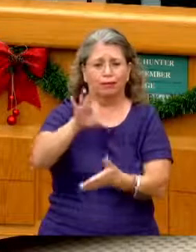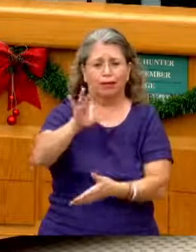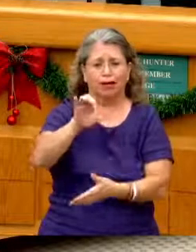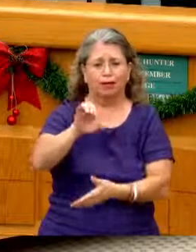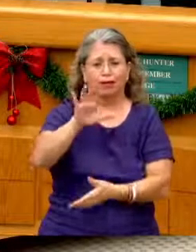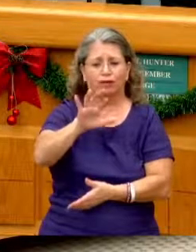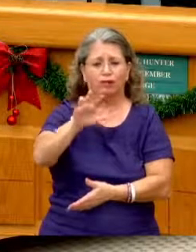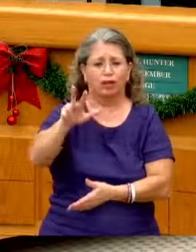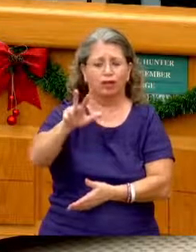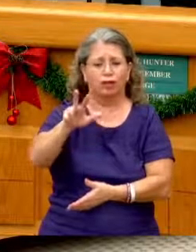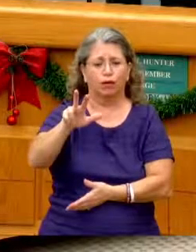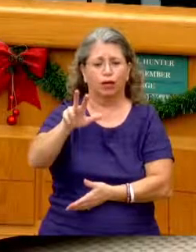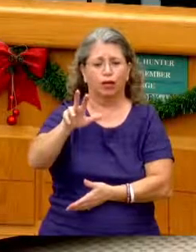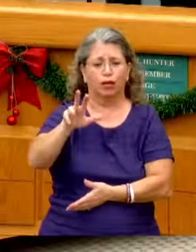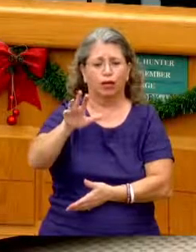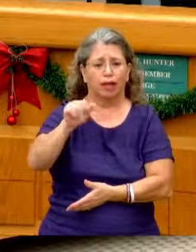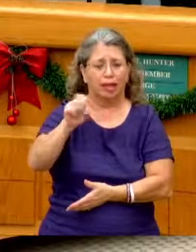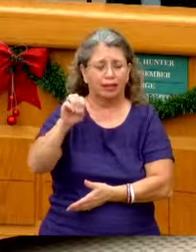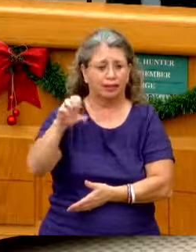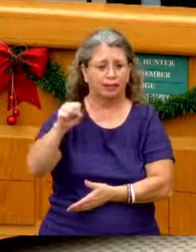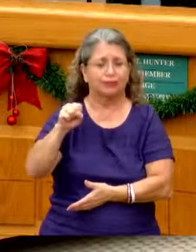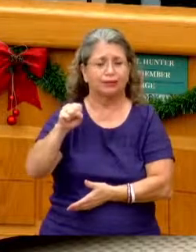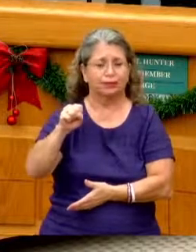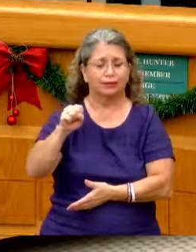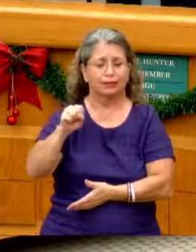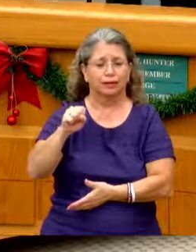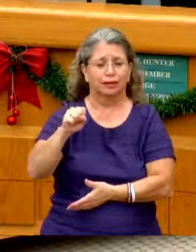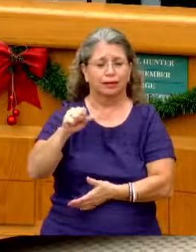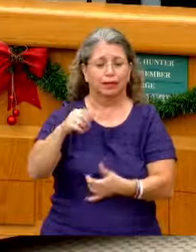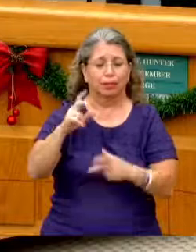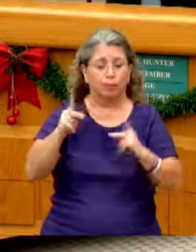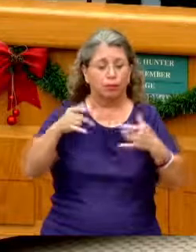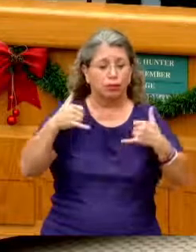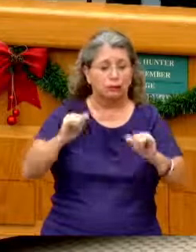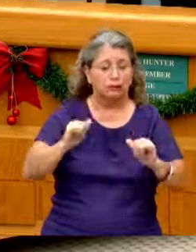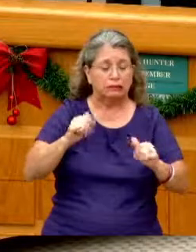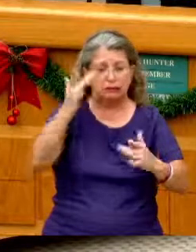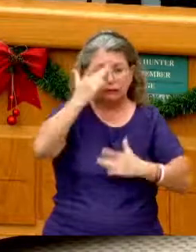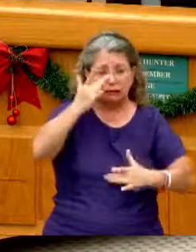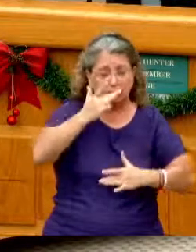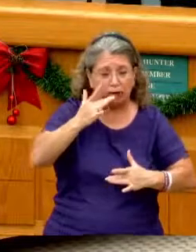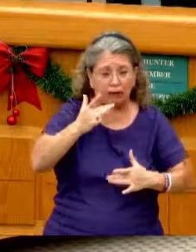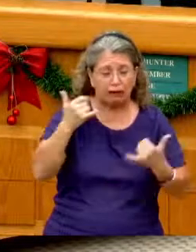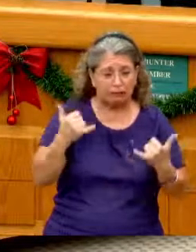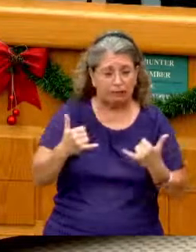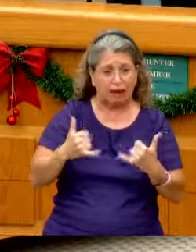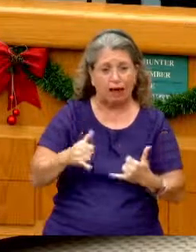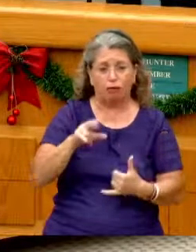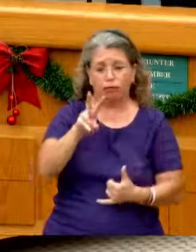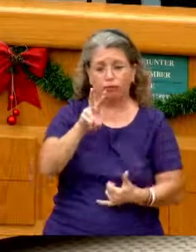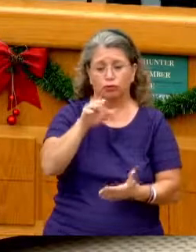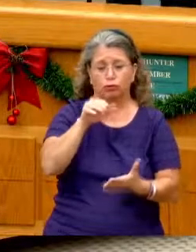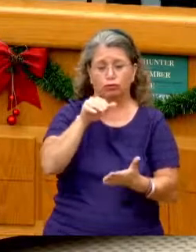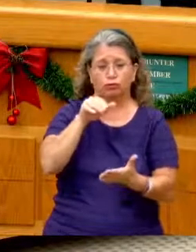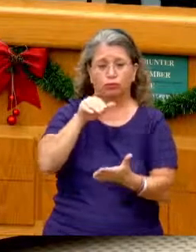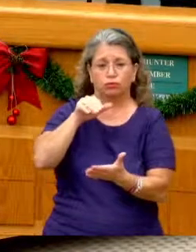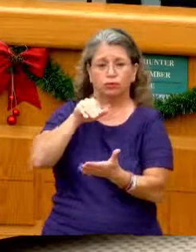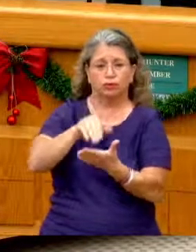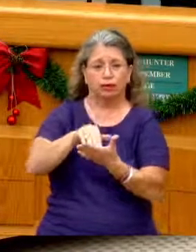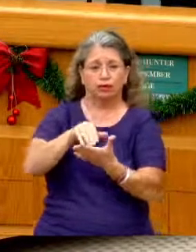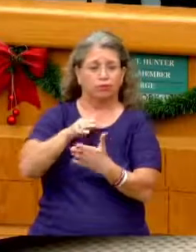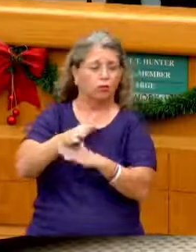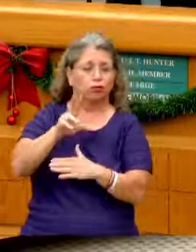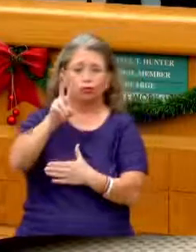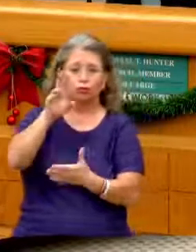28,953 COVID cases. Active cases, there's still 2,100 people that have active COVID-19